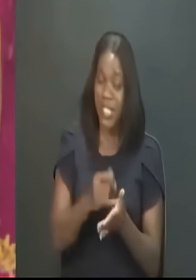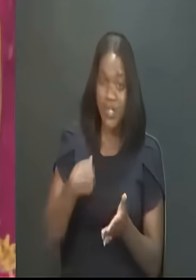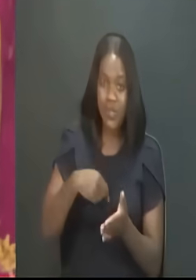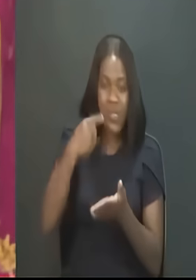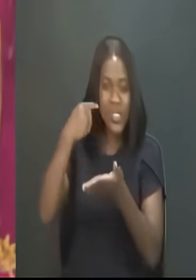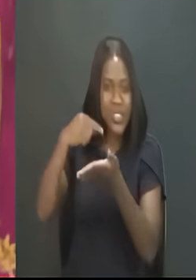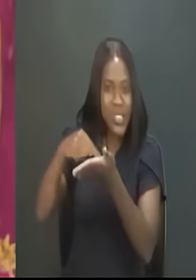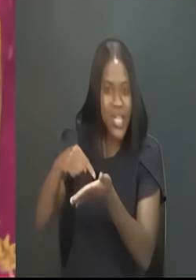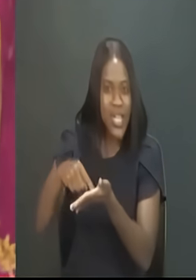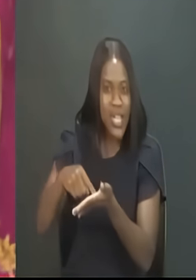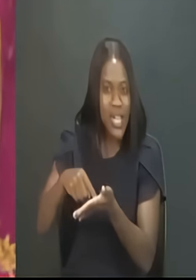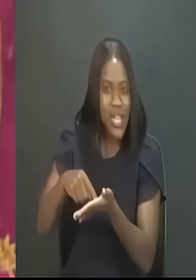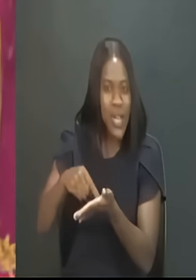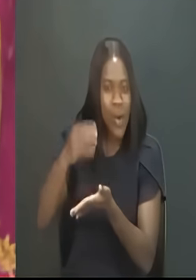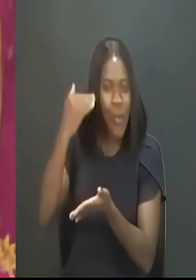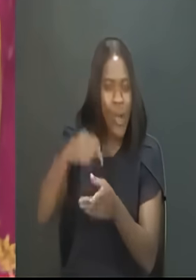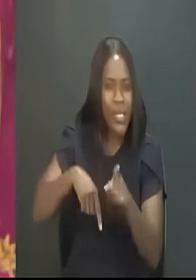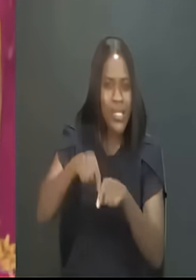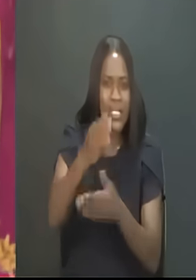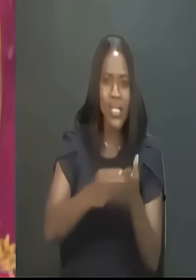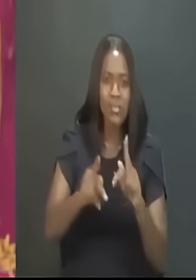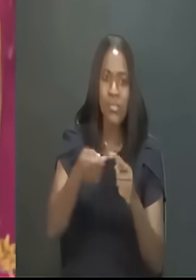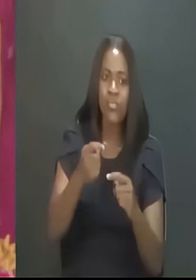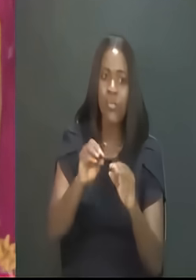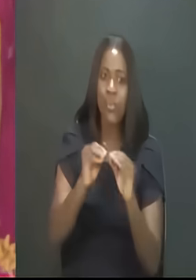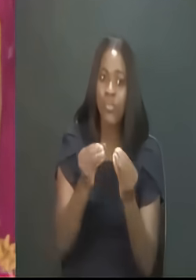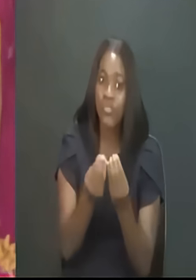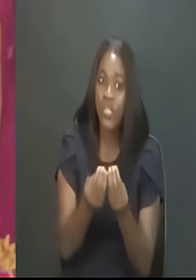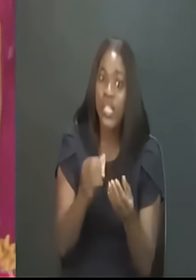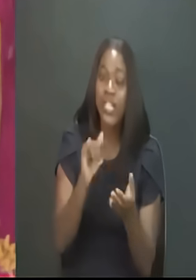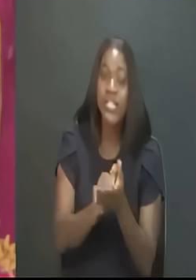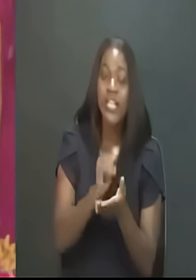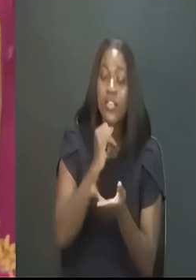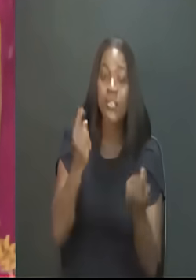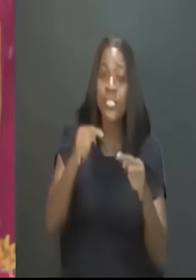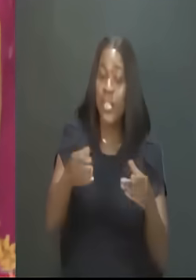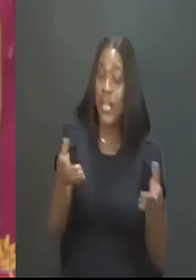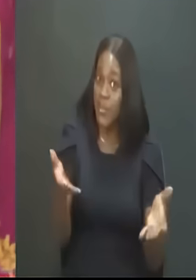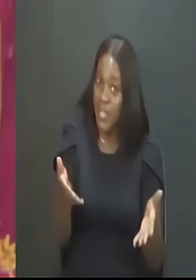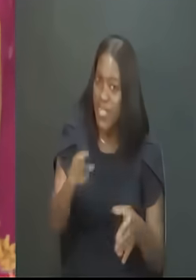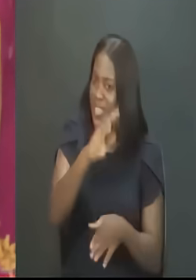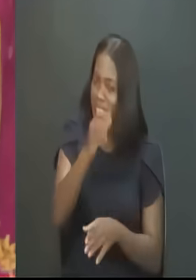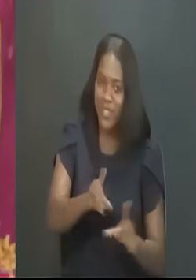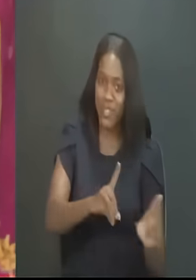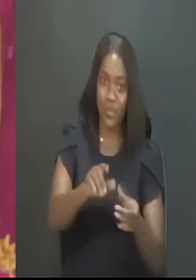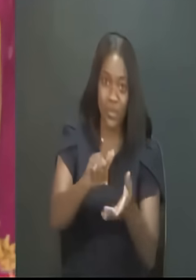some people from offices? It won't happen here. It will never happen.